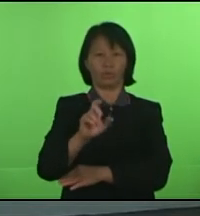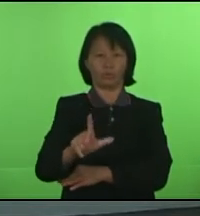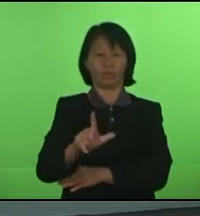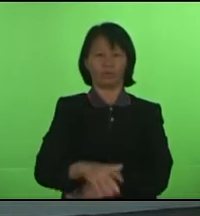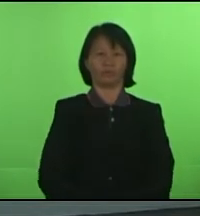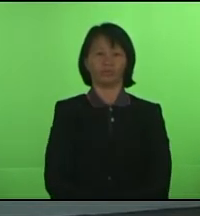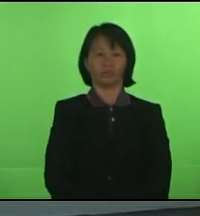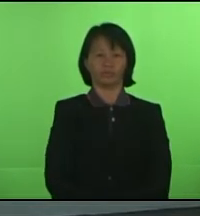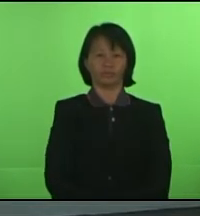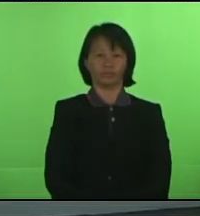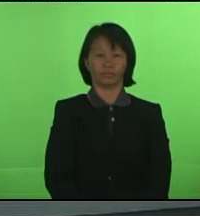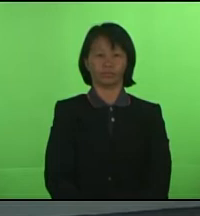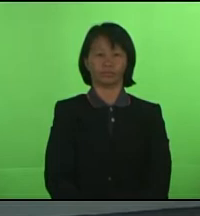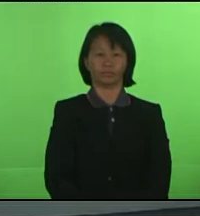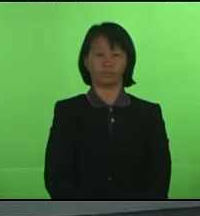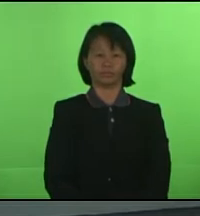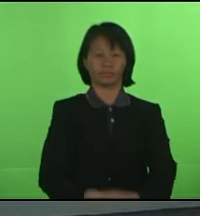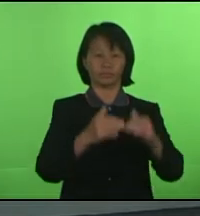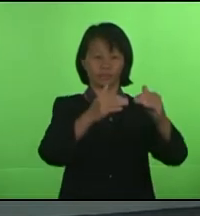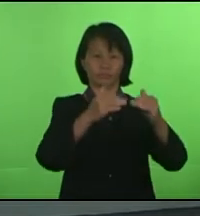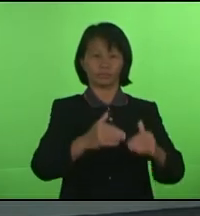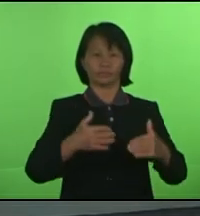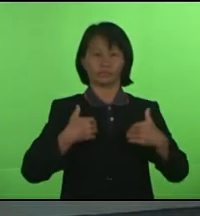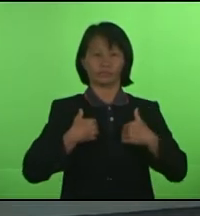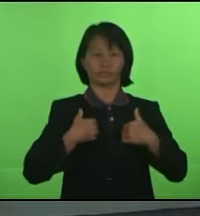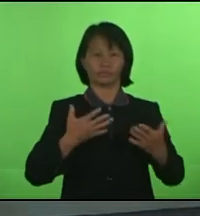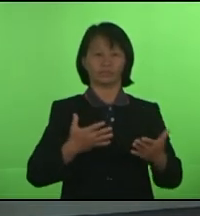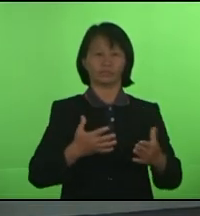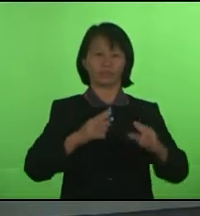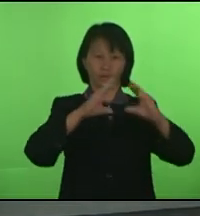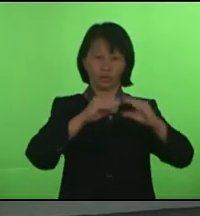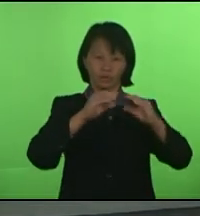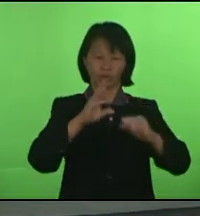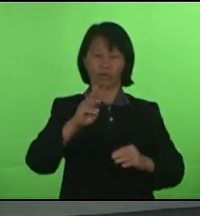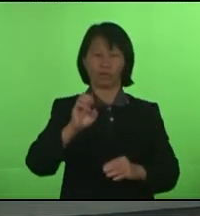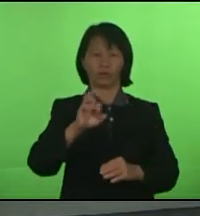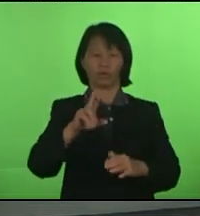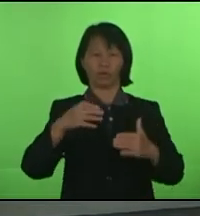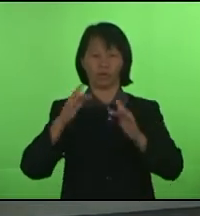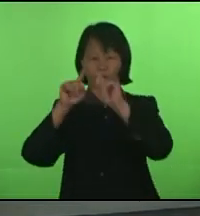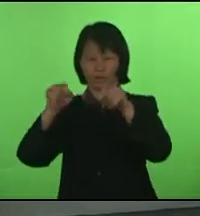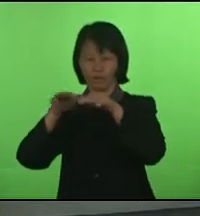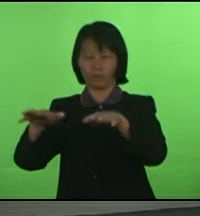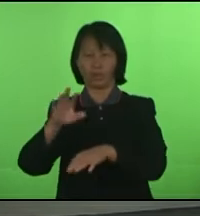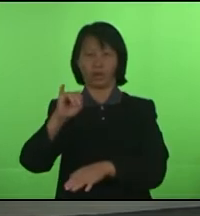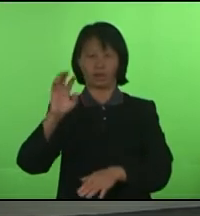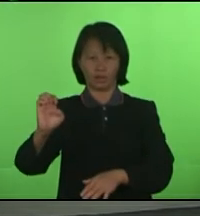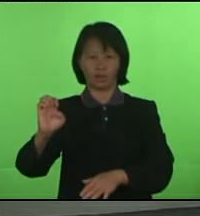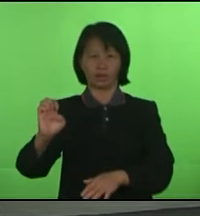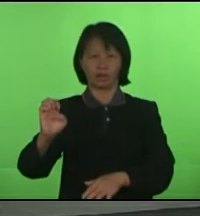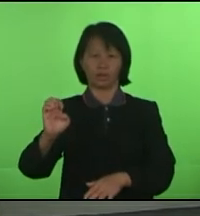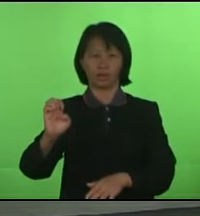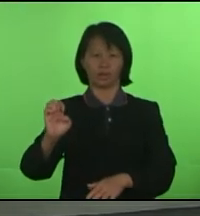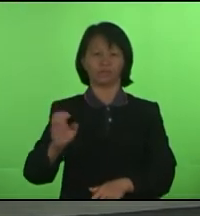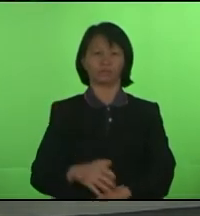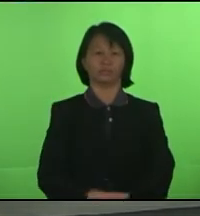Okay, another one, web browser. Examples of that software is Internet IE,